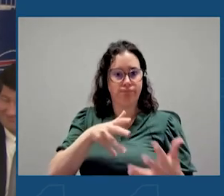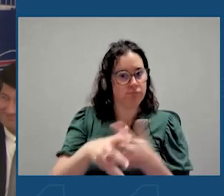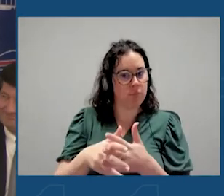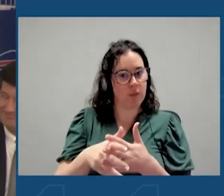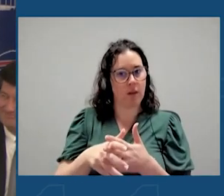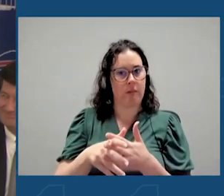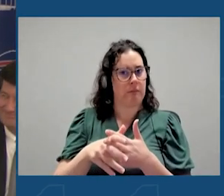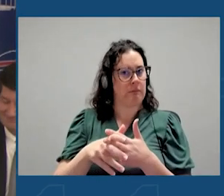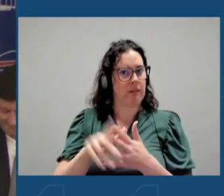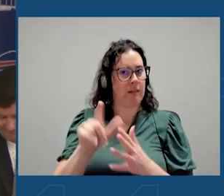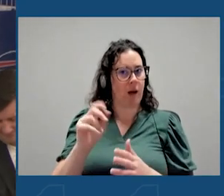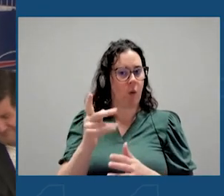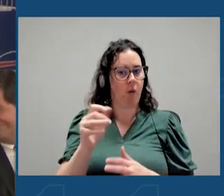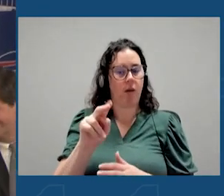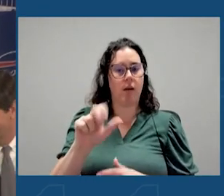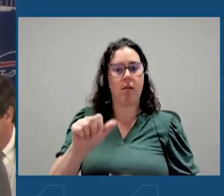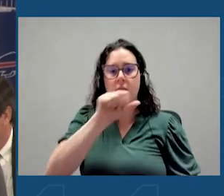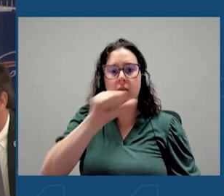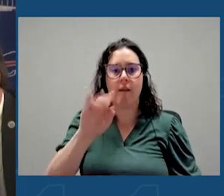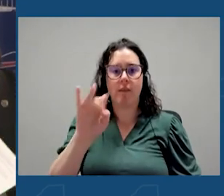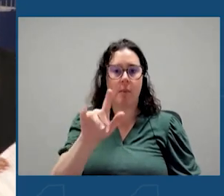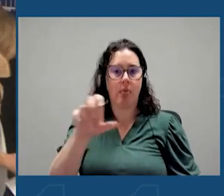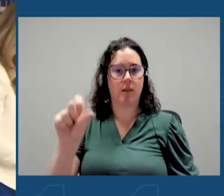Bills, just like we all do.